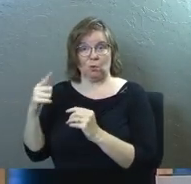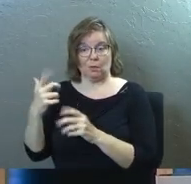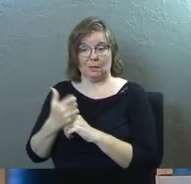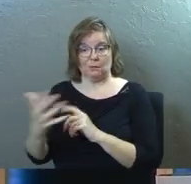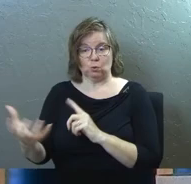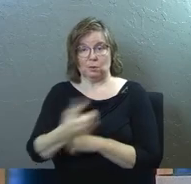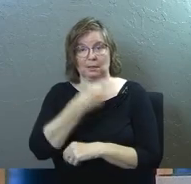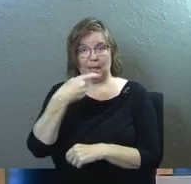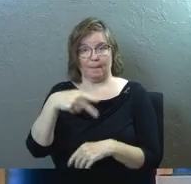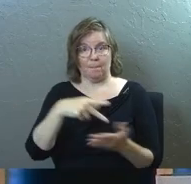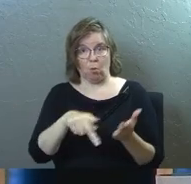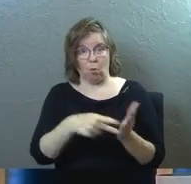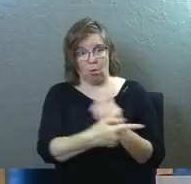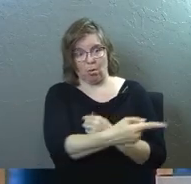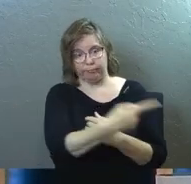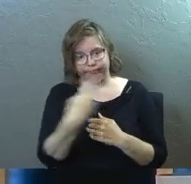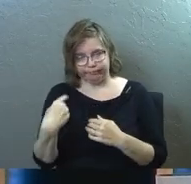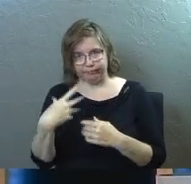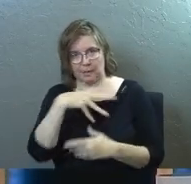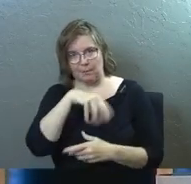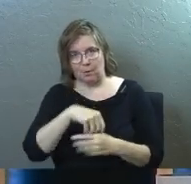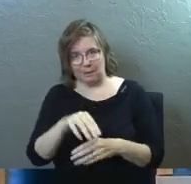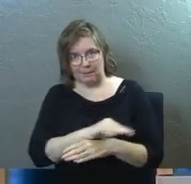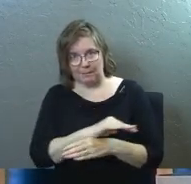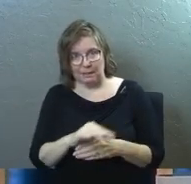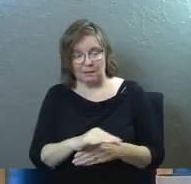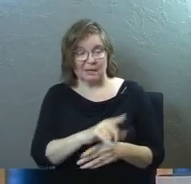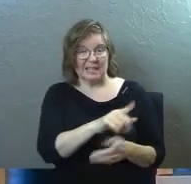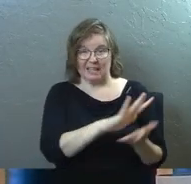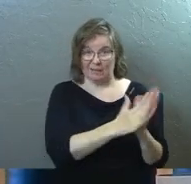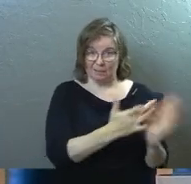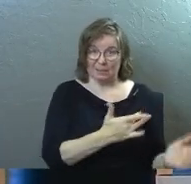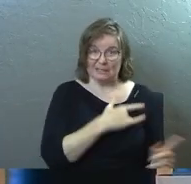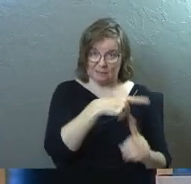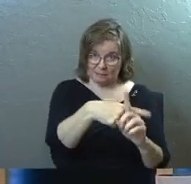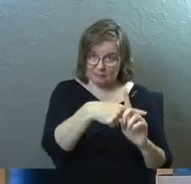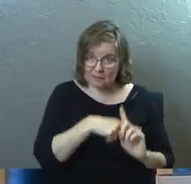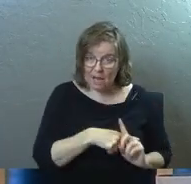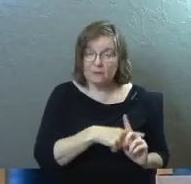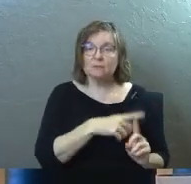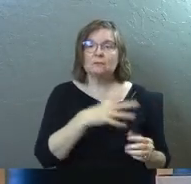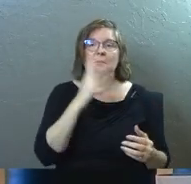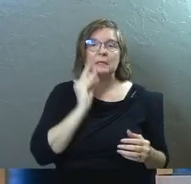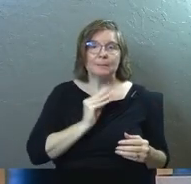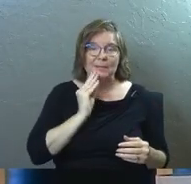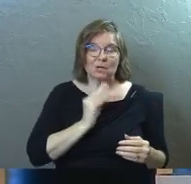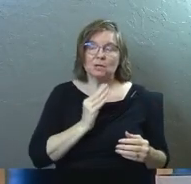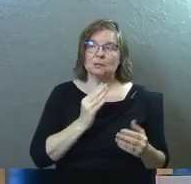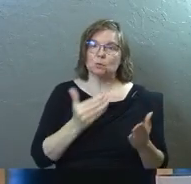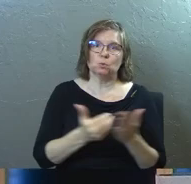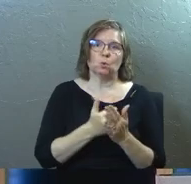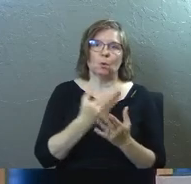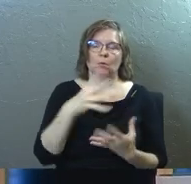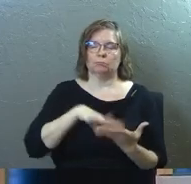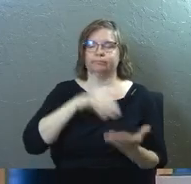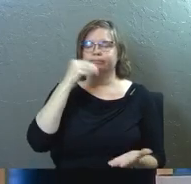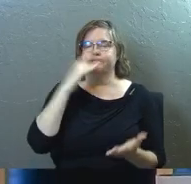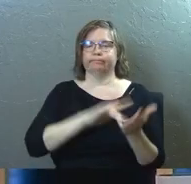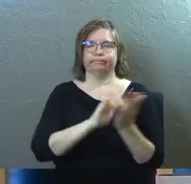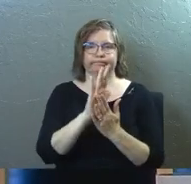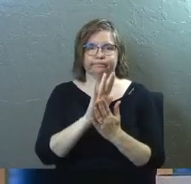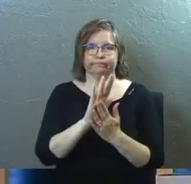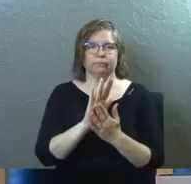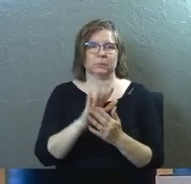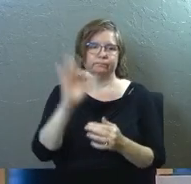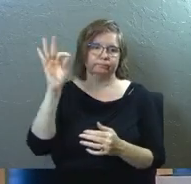and get Paul from Tarsus and bring him into the ministry. After Paul has been radically saved, he'd experienced all the things that Jesus had for him and was jumping into it